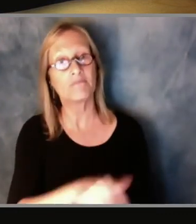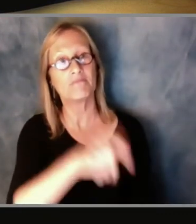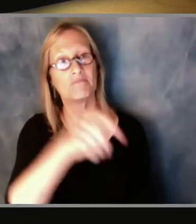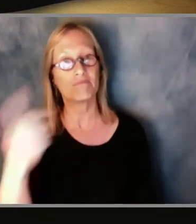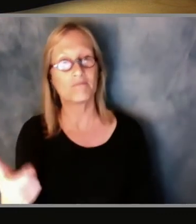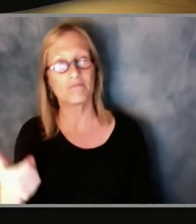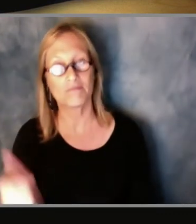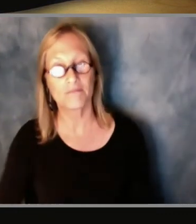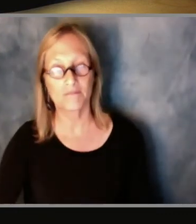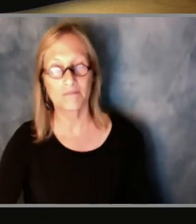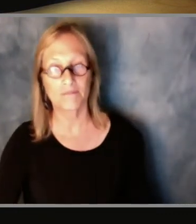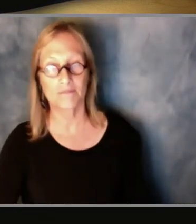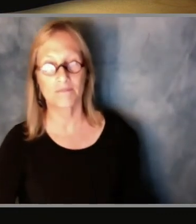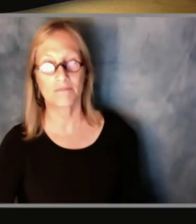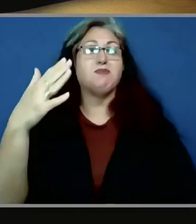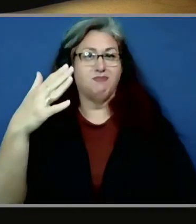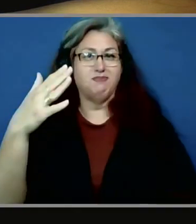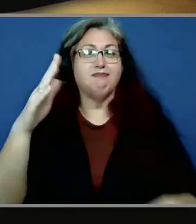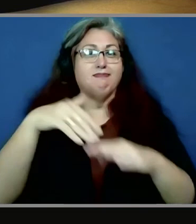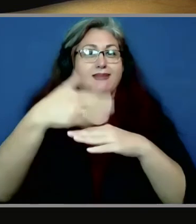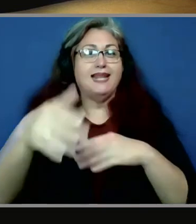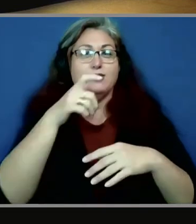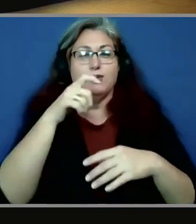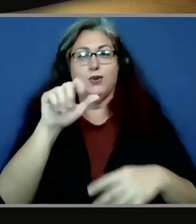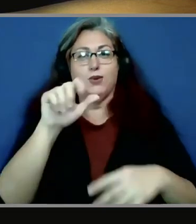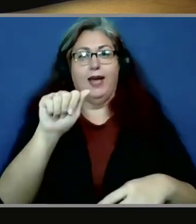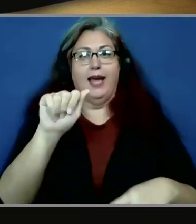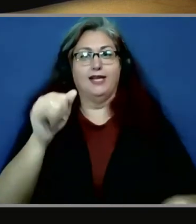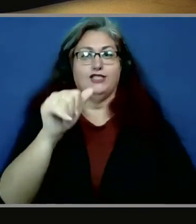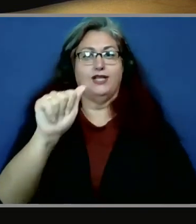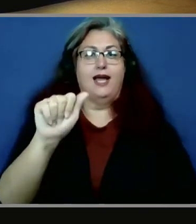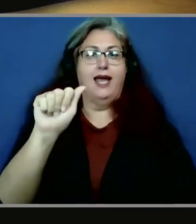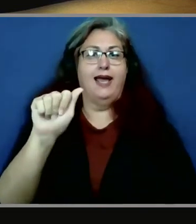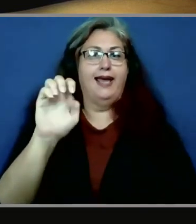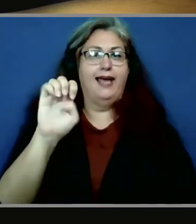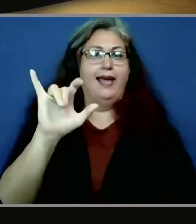Thank you. Let's go now to Asia Iyer.